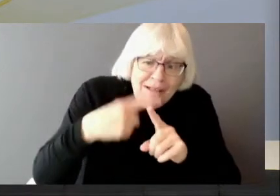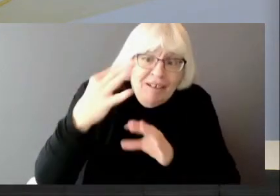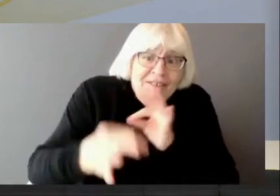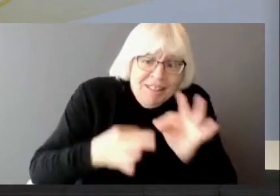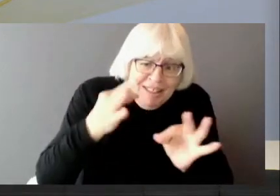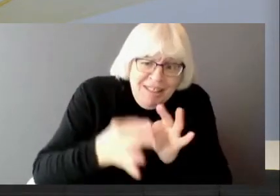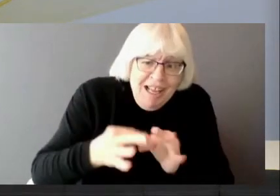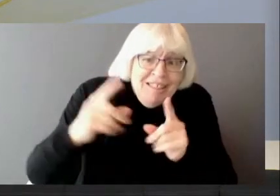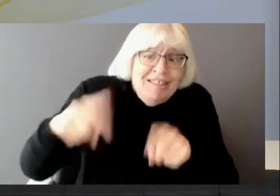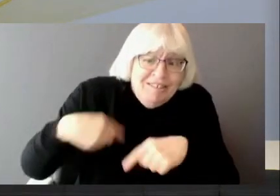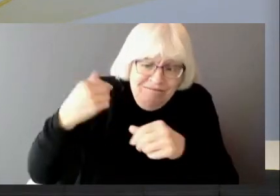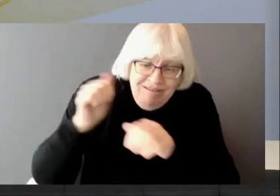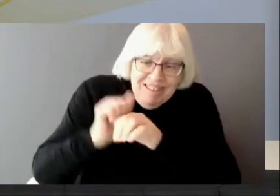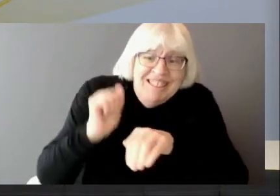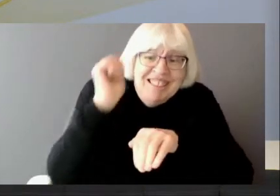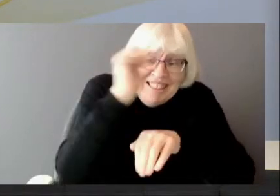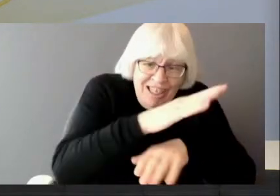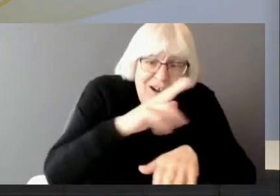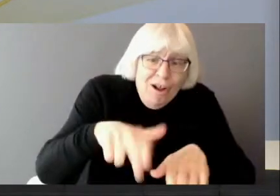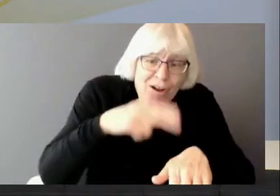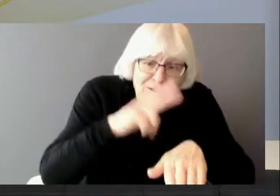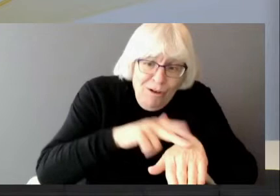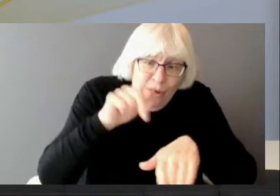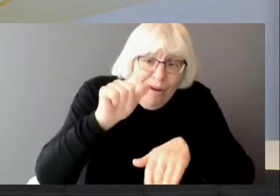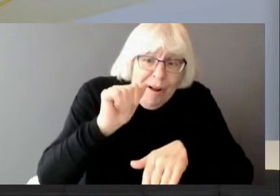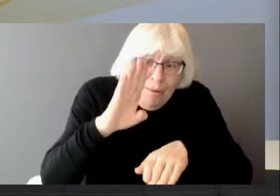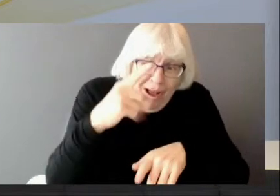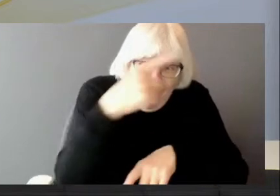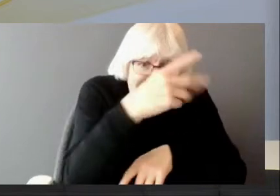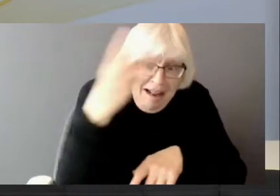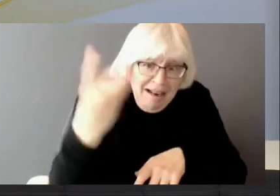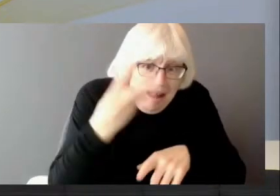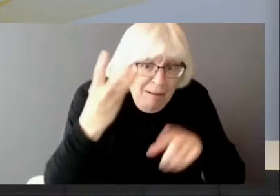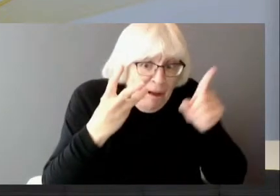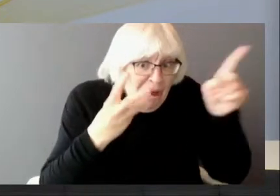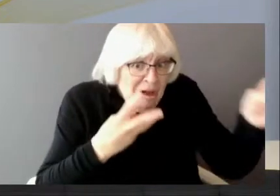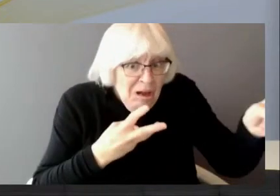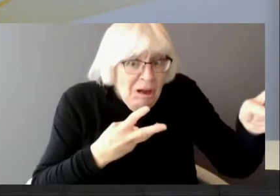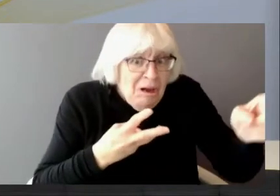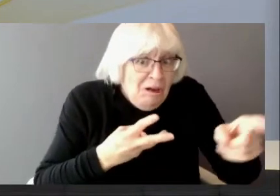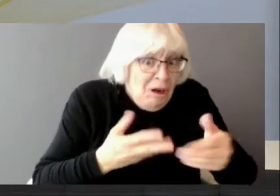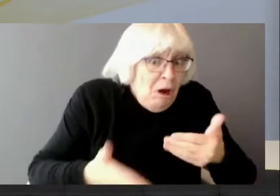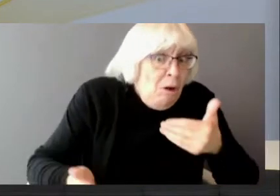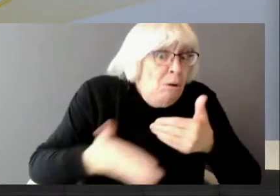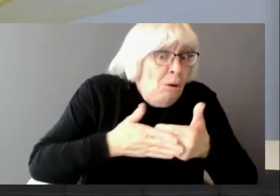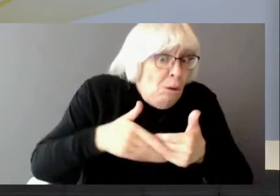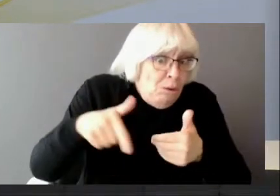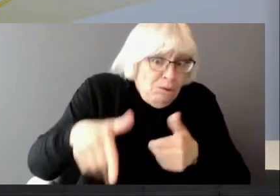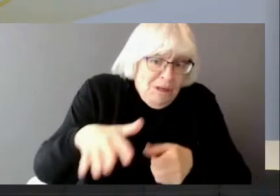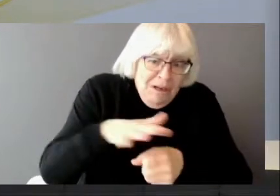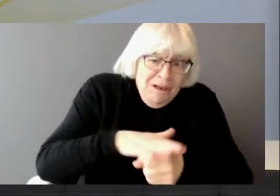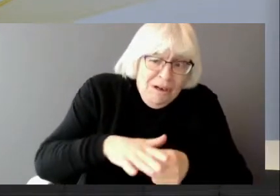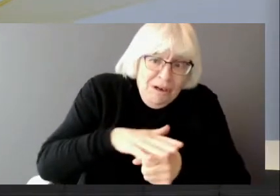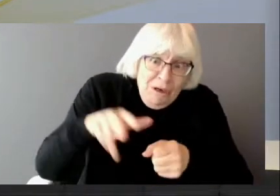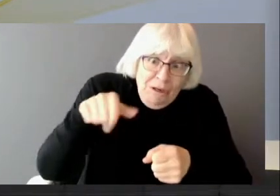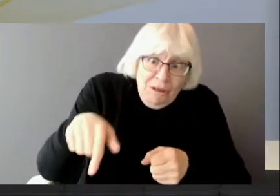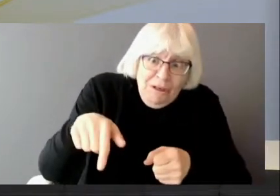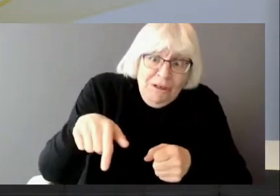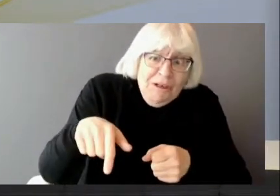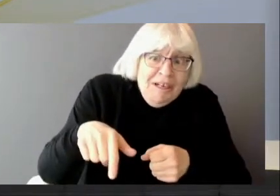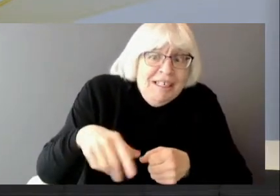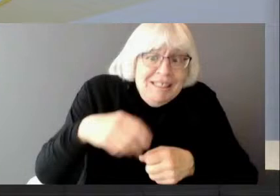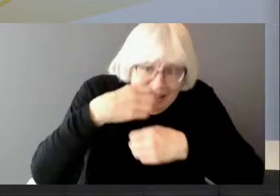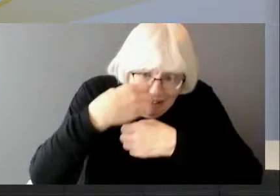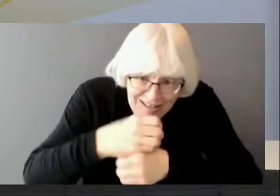National Microbiology Lab. But if we could do it more regionally, it may increase the turnaround time and make that a little bit faster.